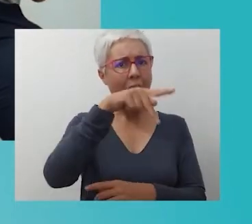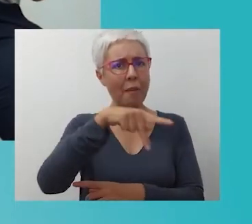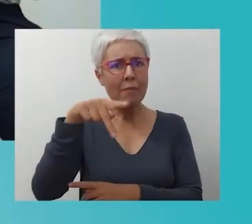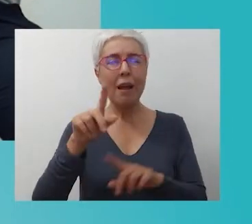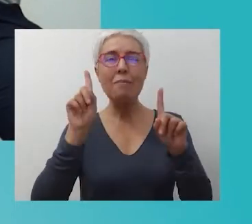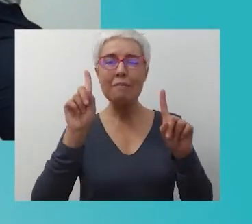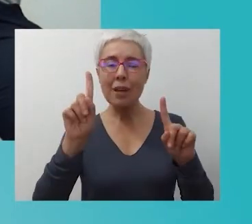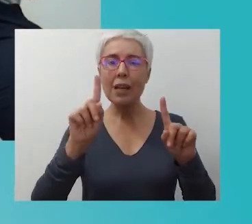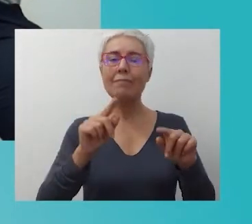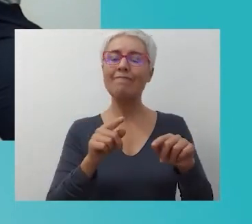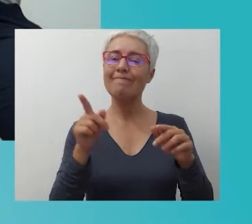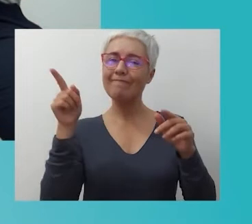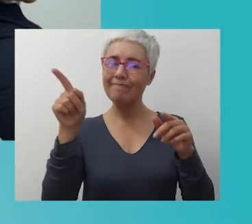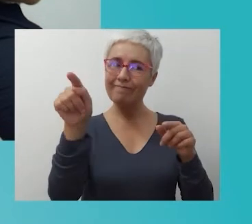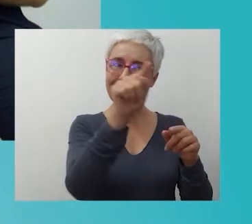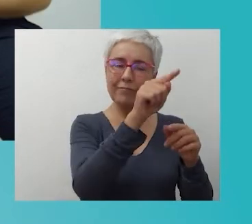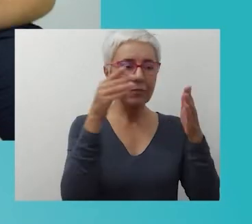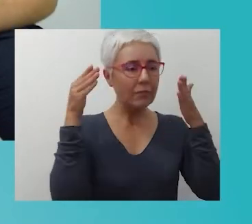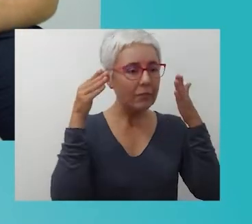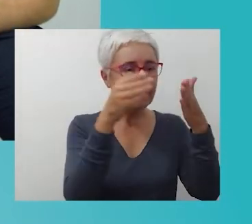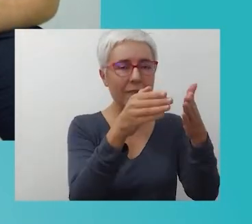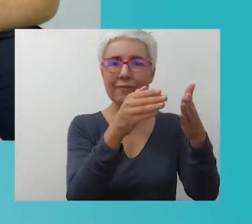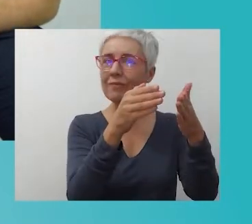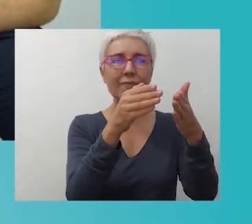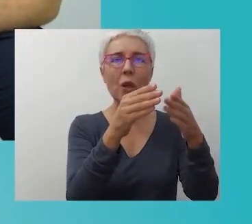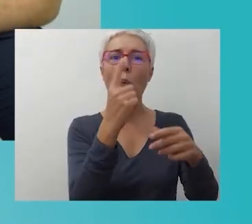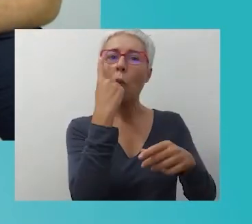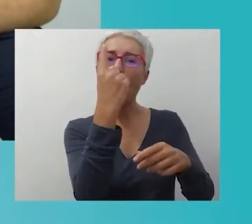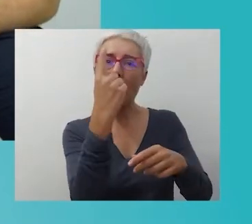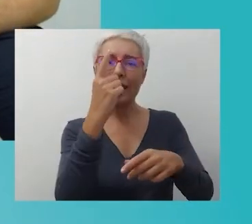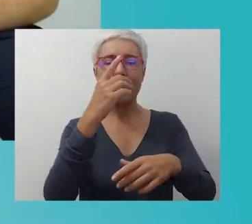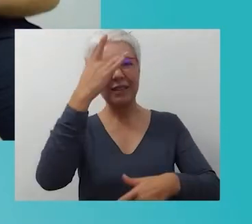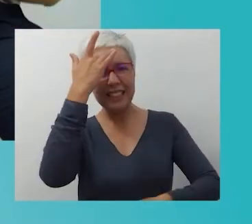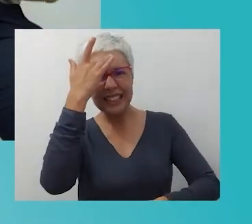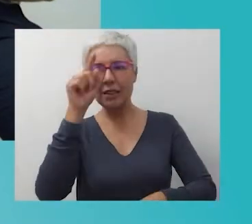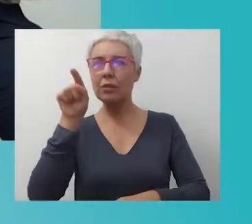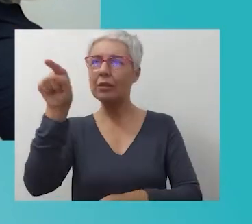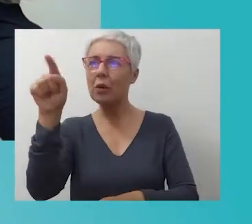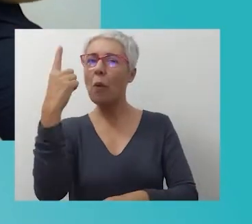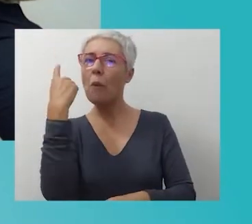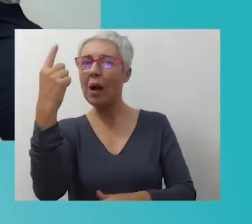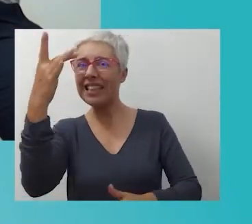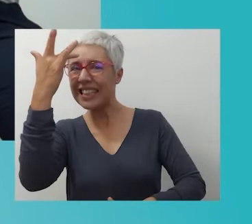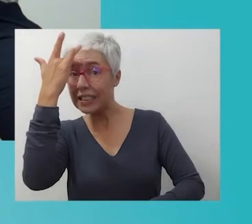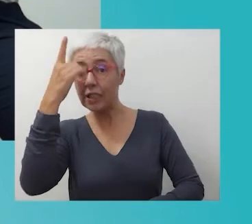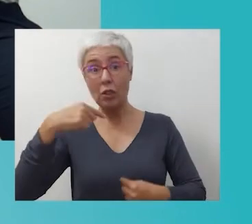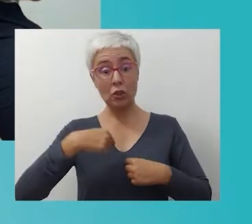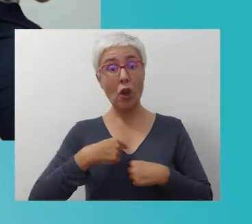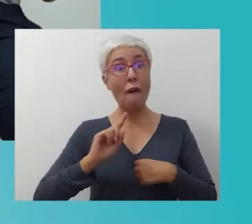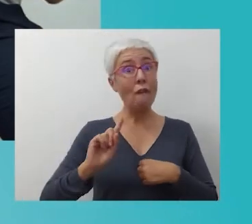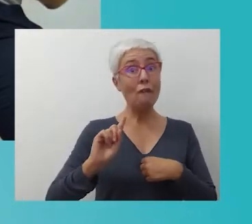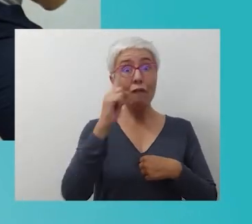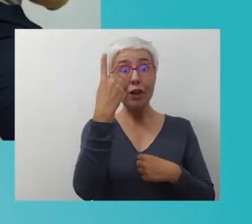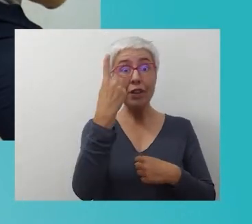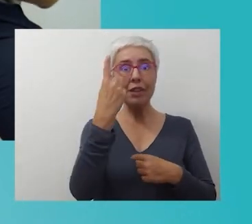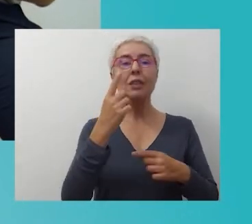some of them focus on some specific diseases or are B2C. Legit Health is the first platform for doctors